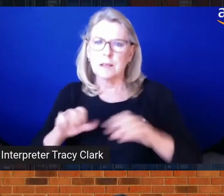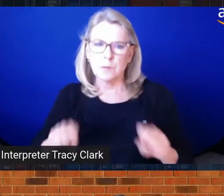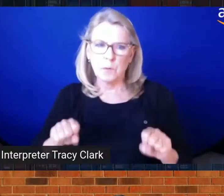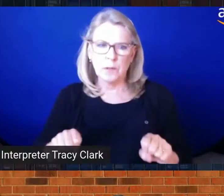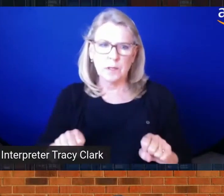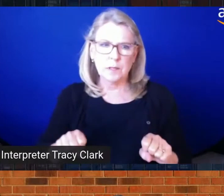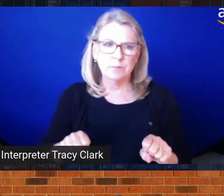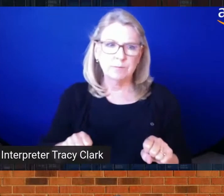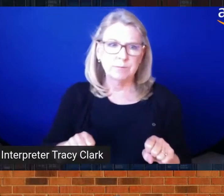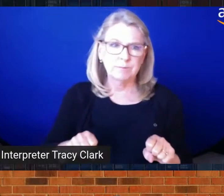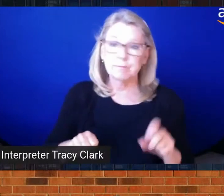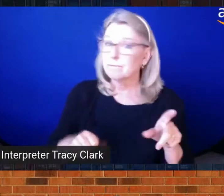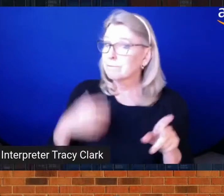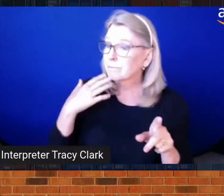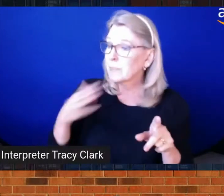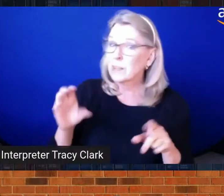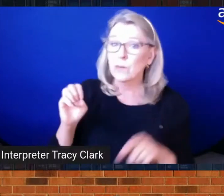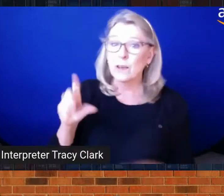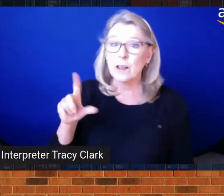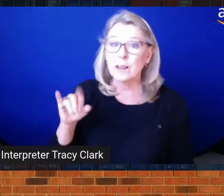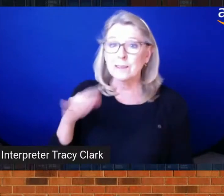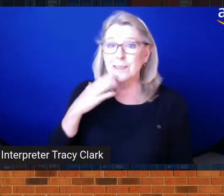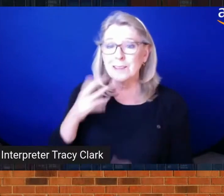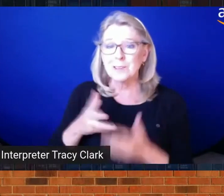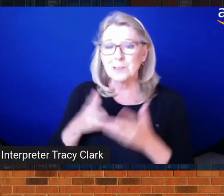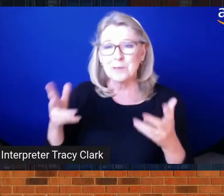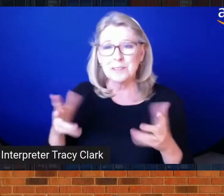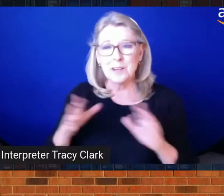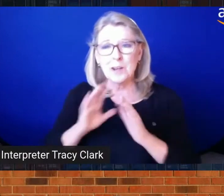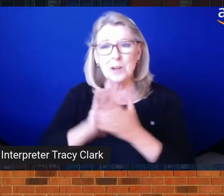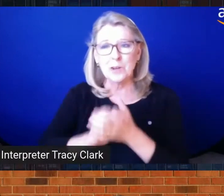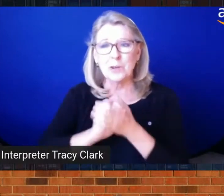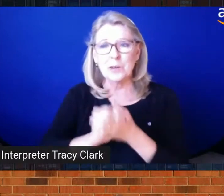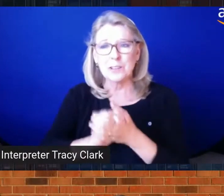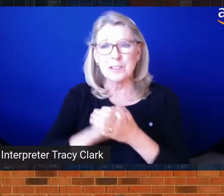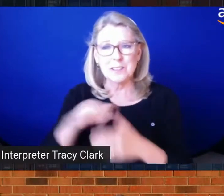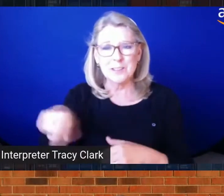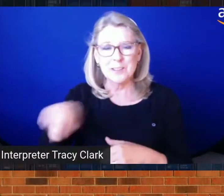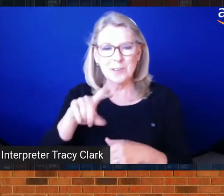much. And congratulations to you and the Thanks, team Justin. on 1.0. Thank you. Awesome.